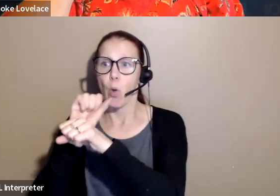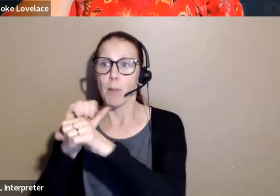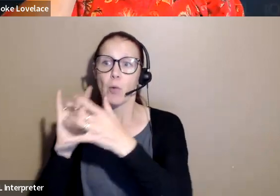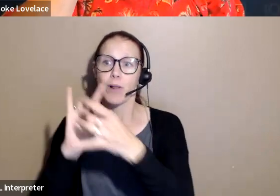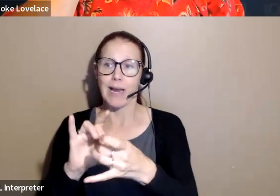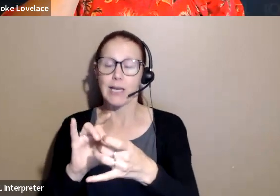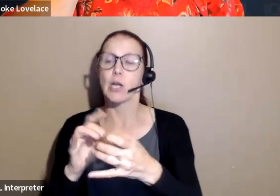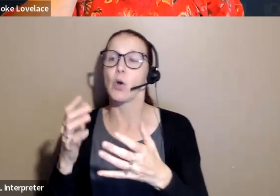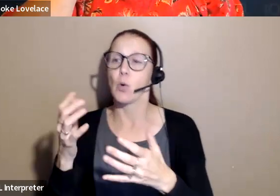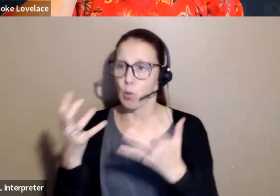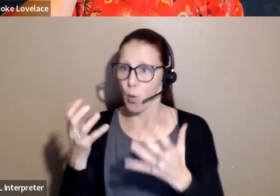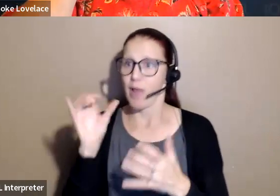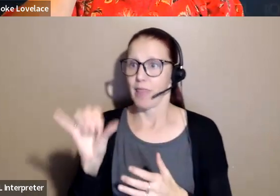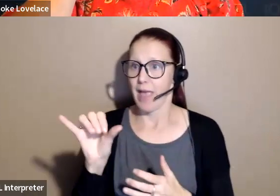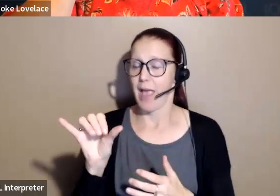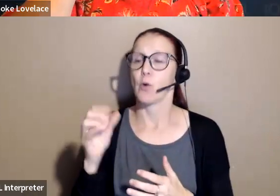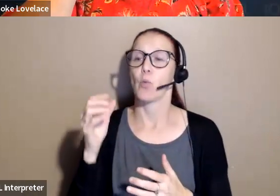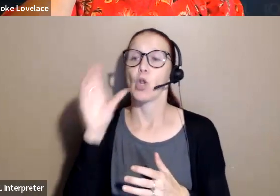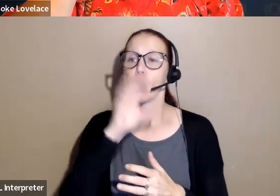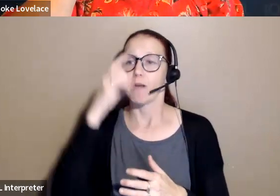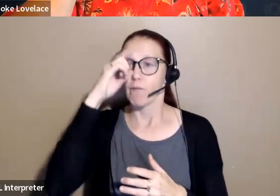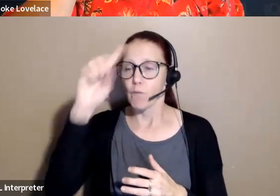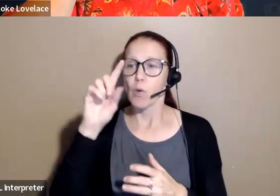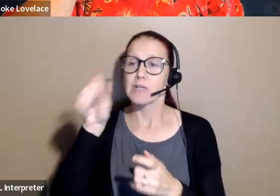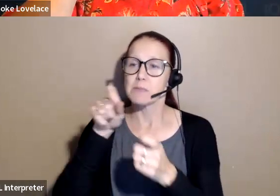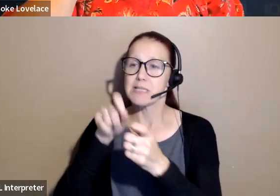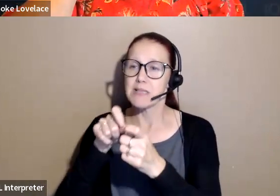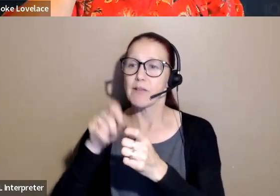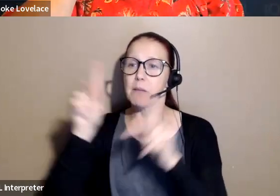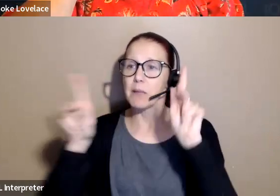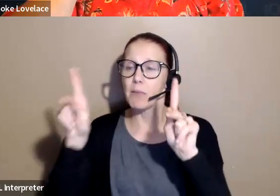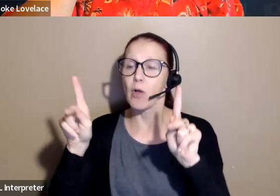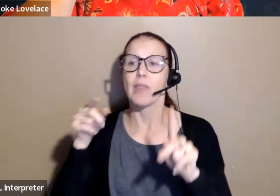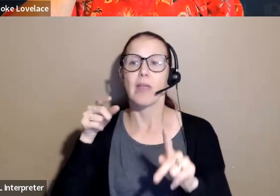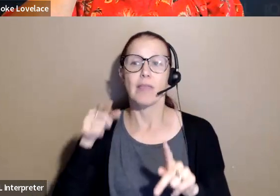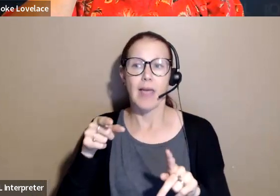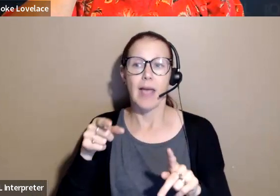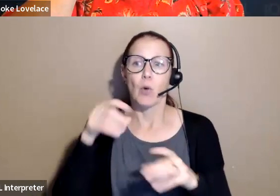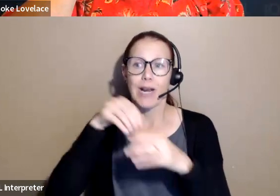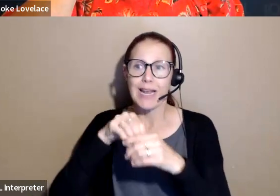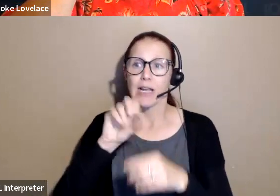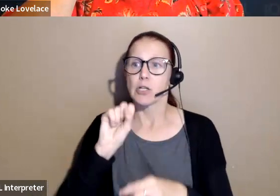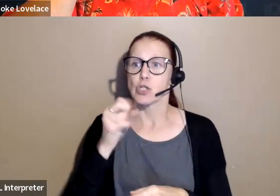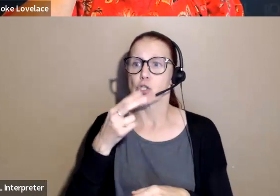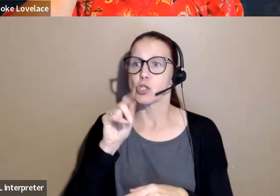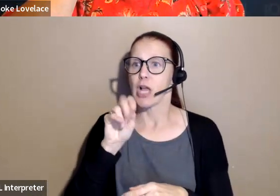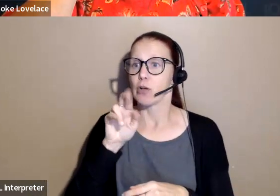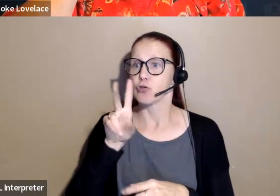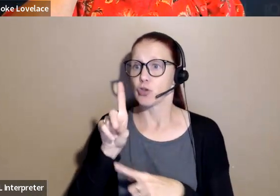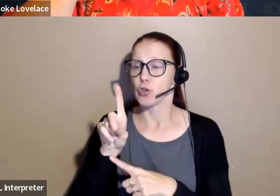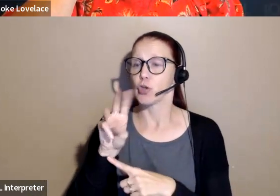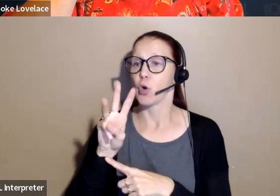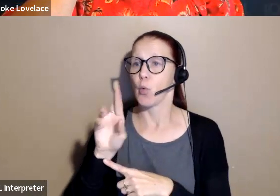looking specifically too for folks that might have a story where they've were in a sheltered workshop and perhaps they were never given